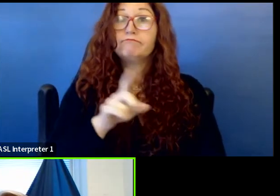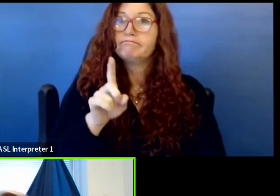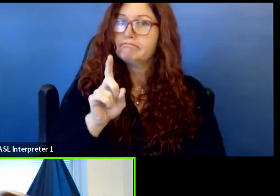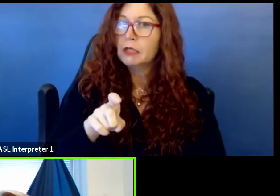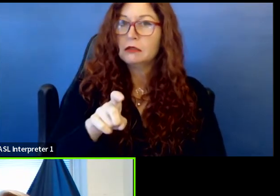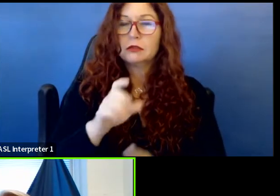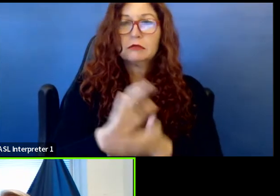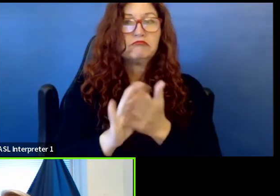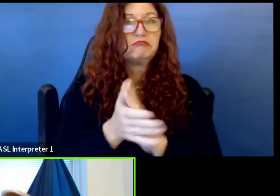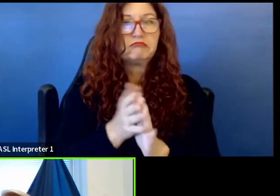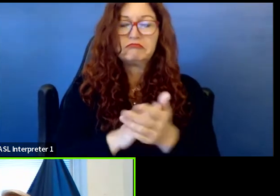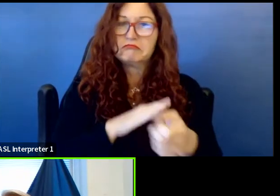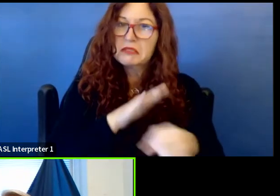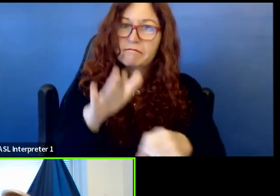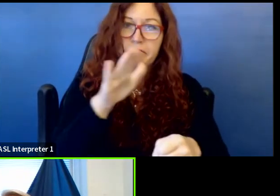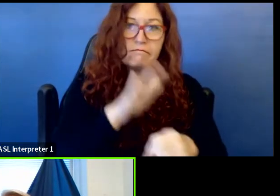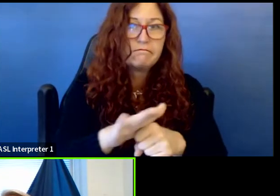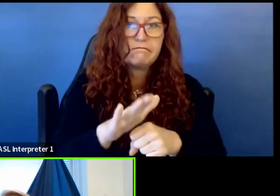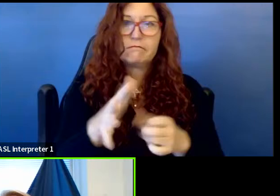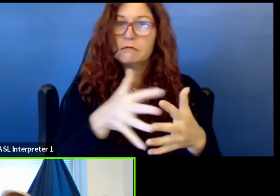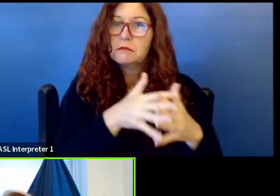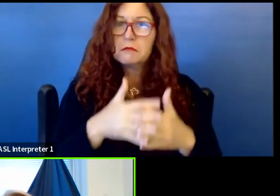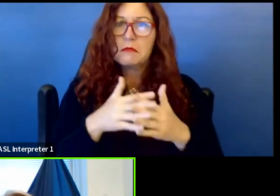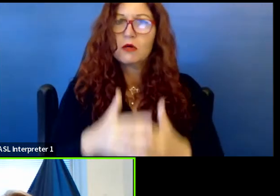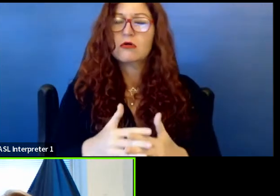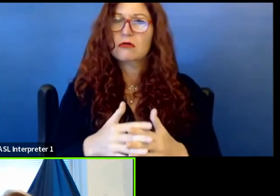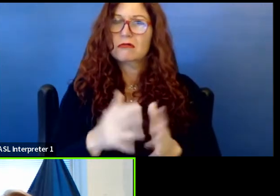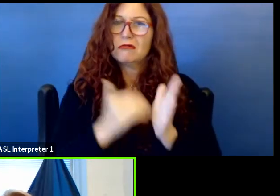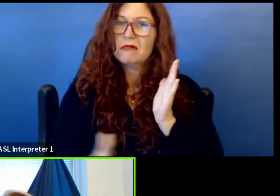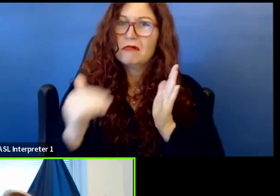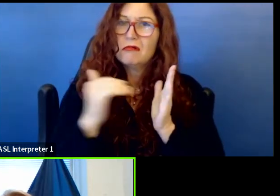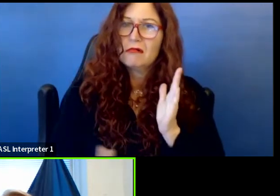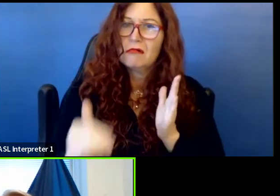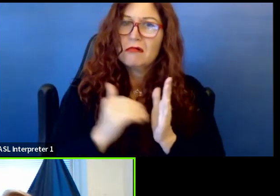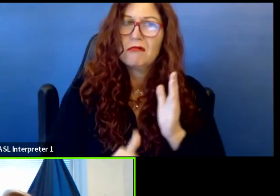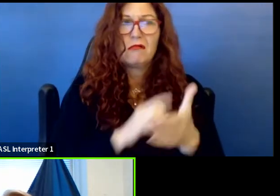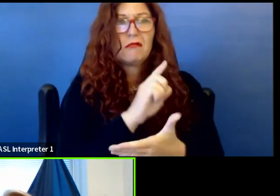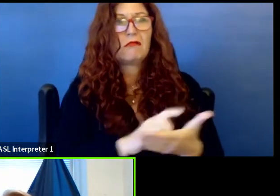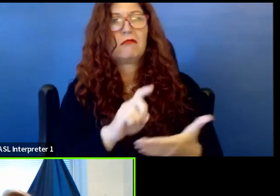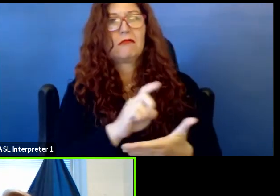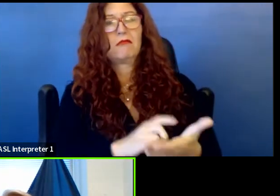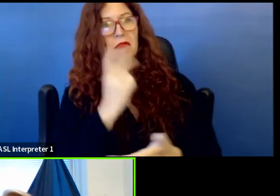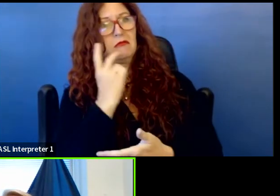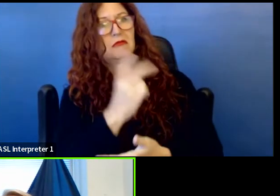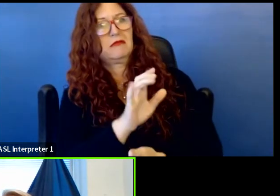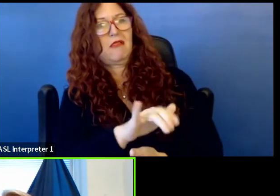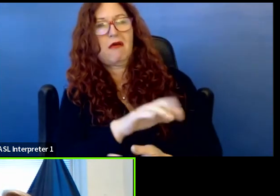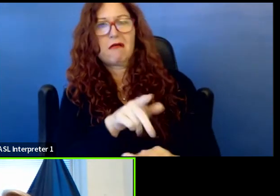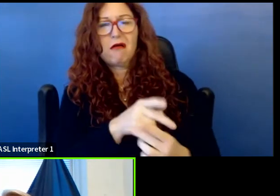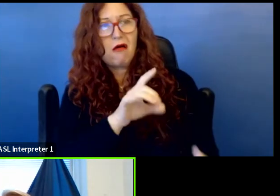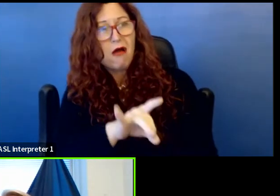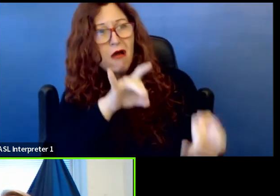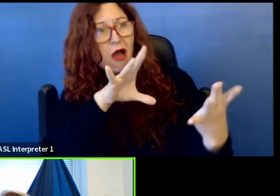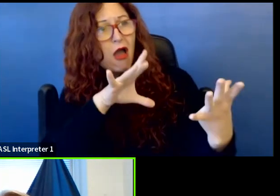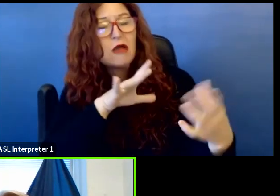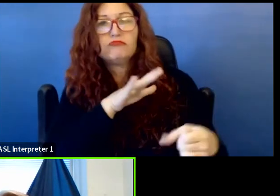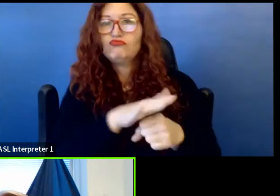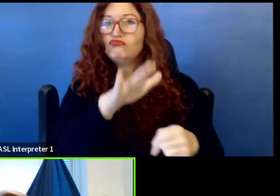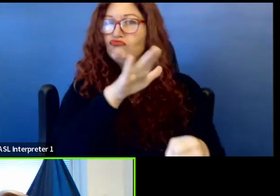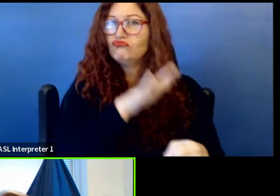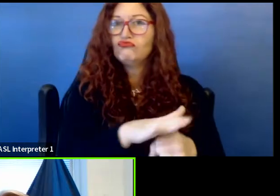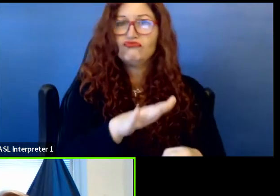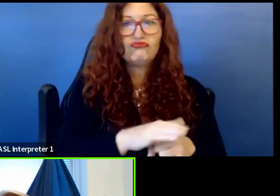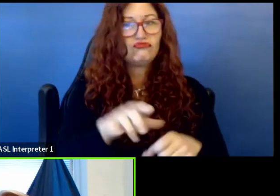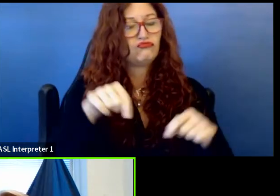out violence hate and discrimination of any kind based on race color or national origin deserves no place in our country's